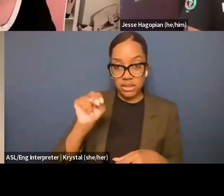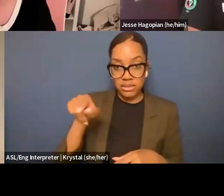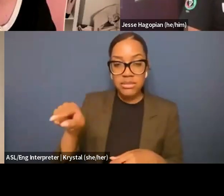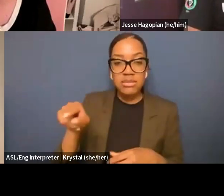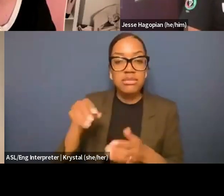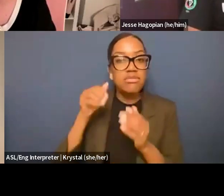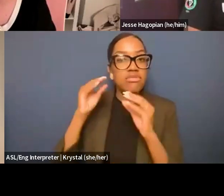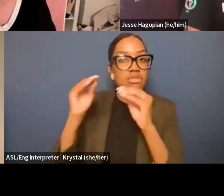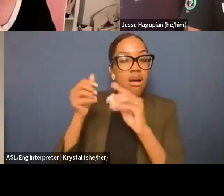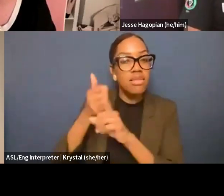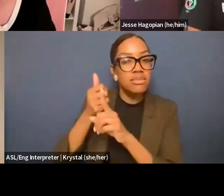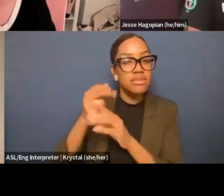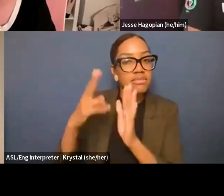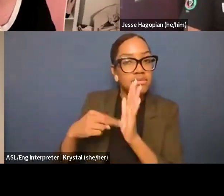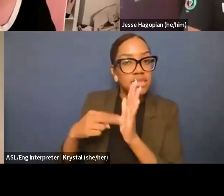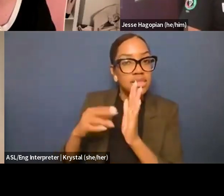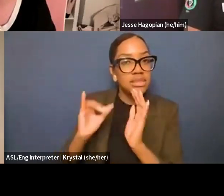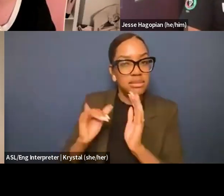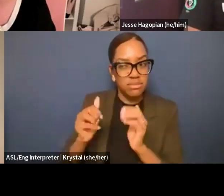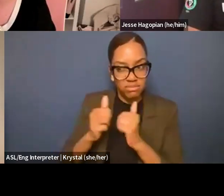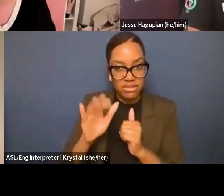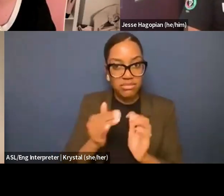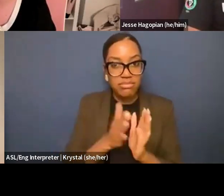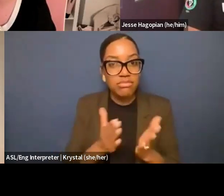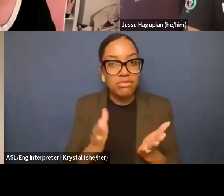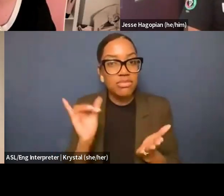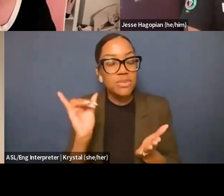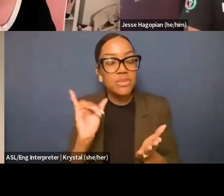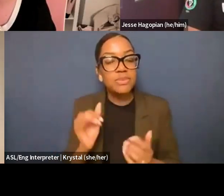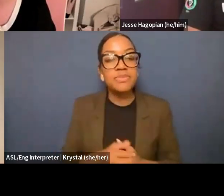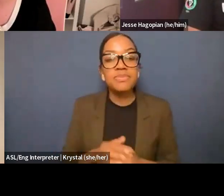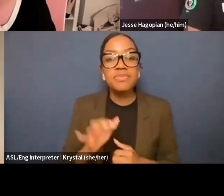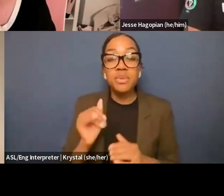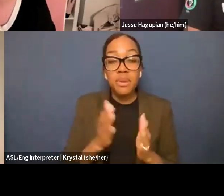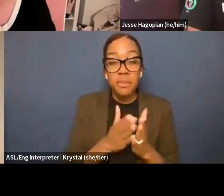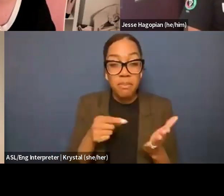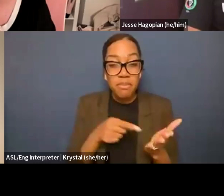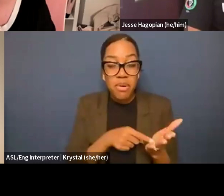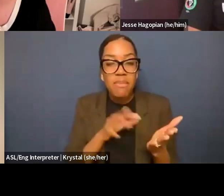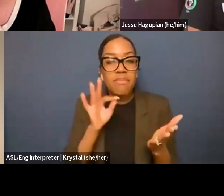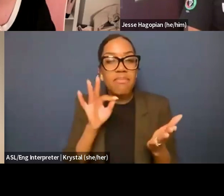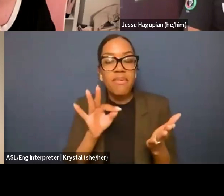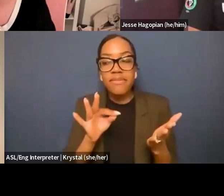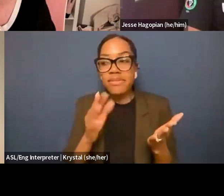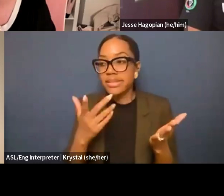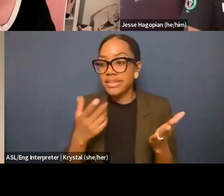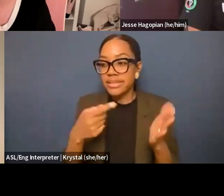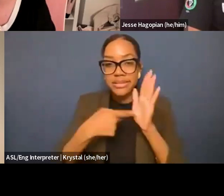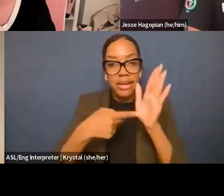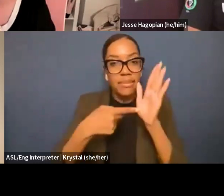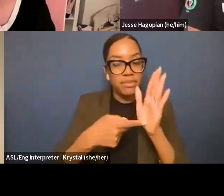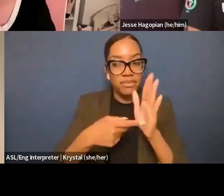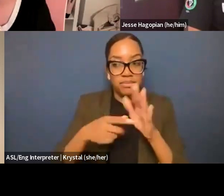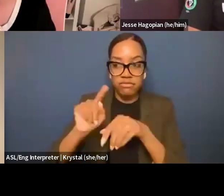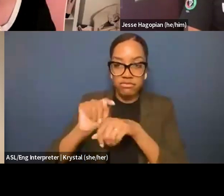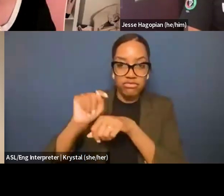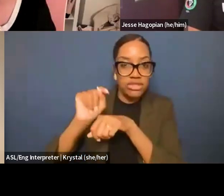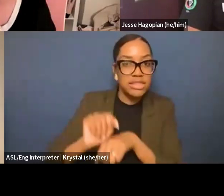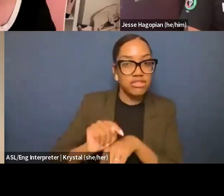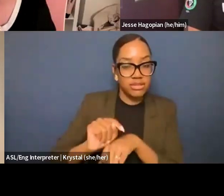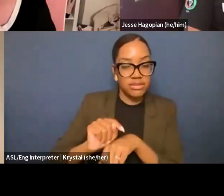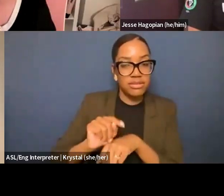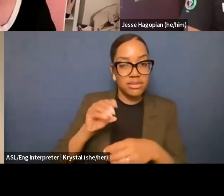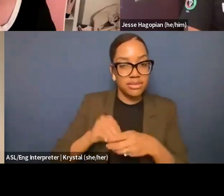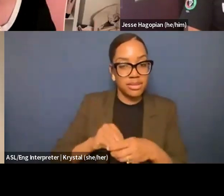a precursor to the tradition that we see in the archive, right? This idea of, as you know, as we talk